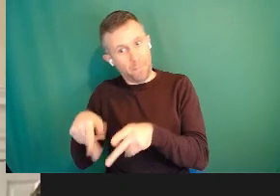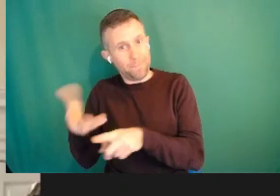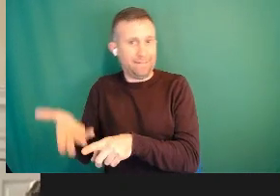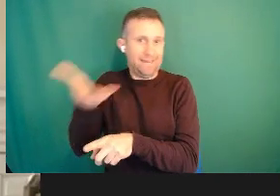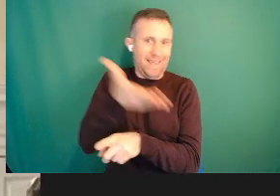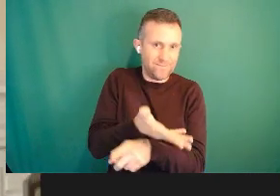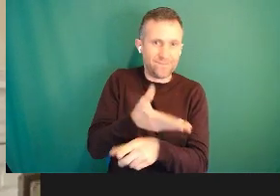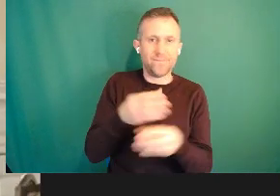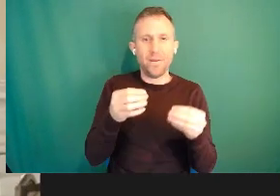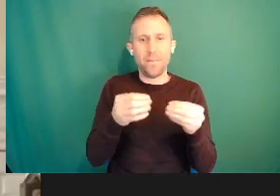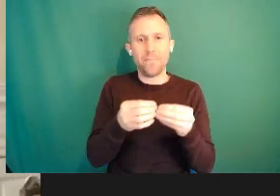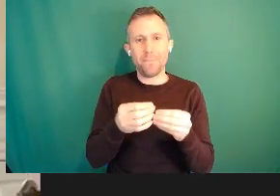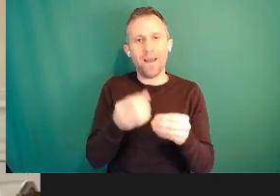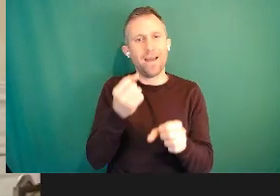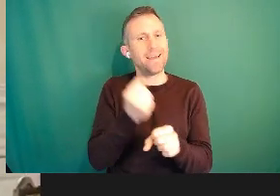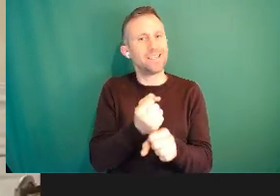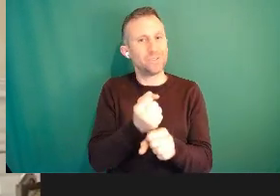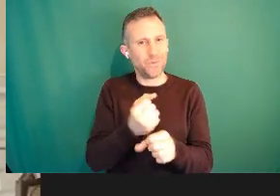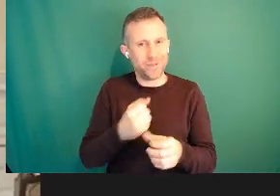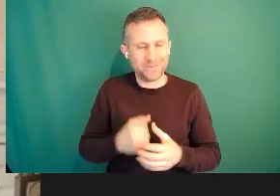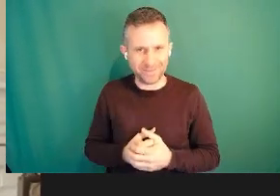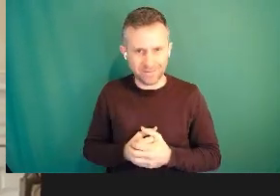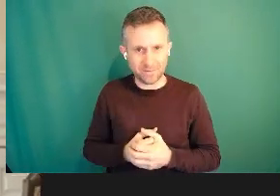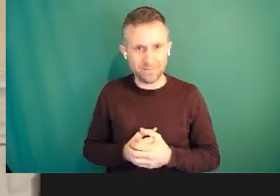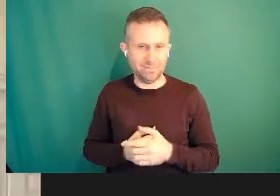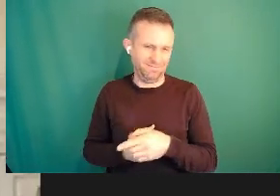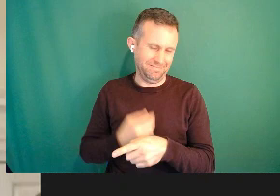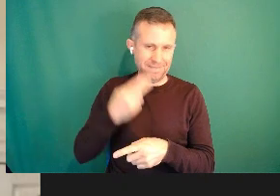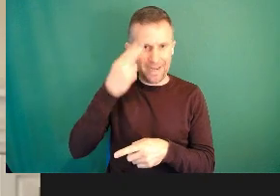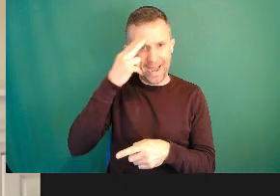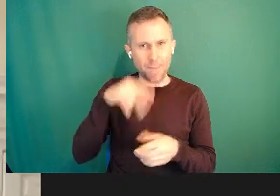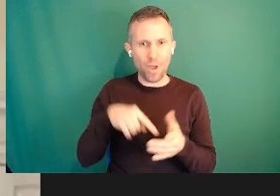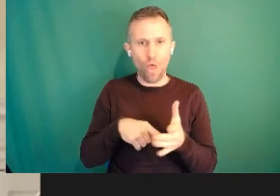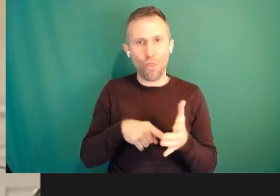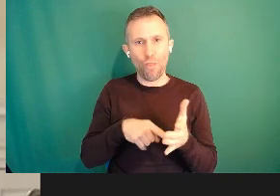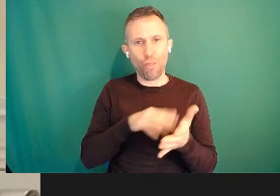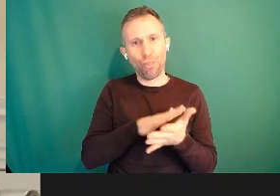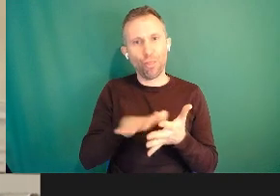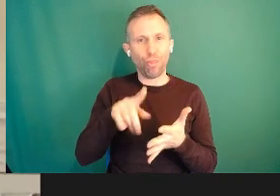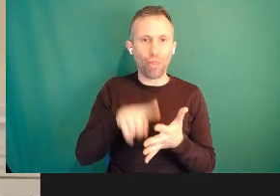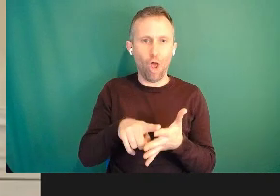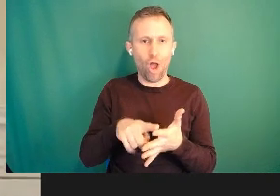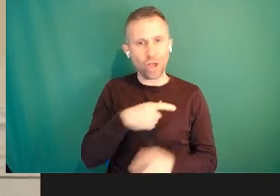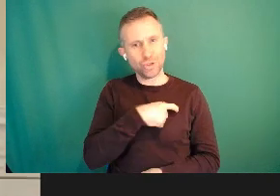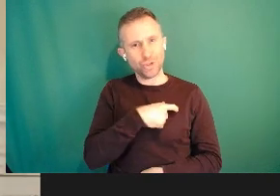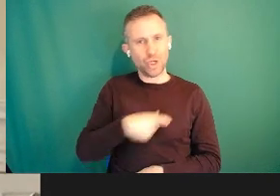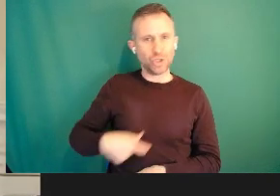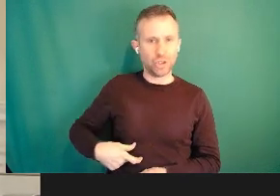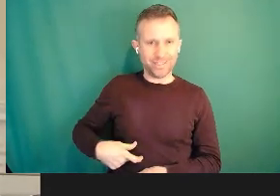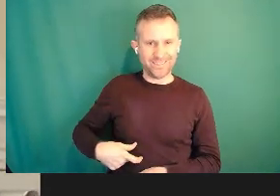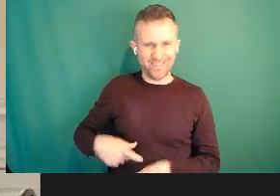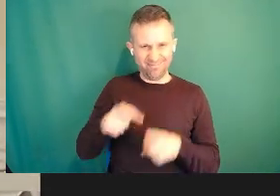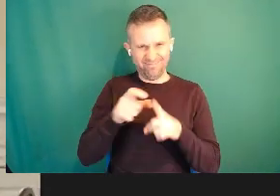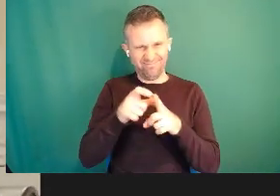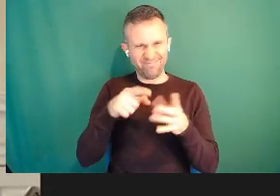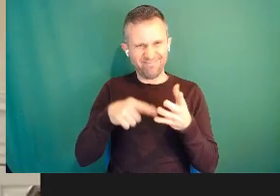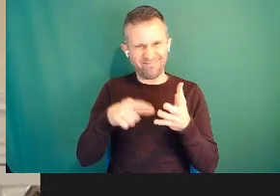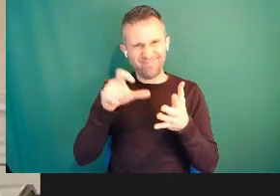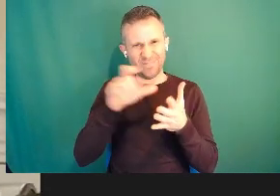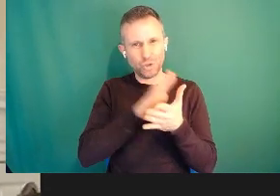She's the Duchess. And I always like to ask people to guess how old she might be in this portrait.